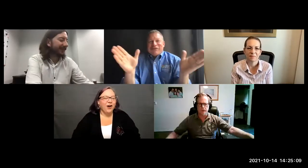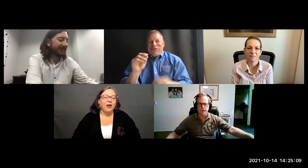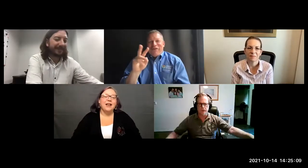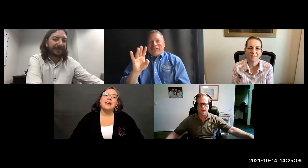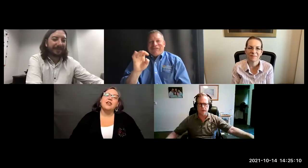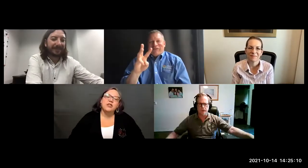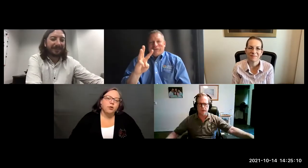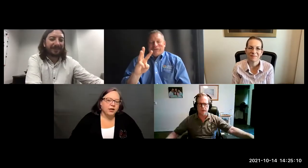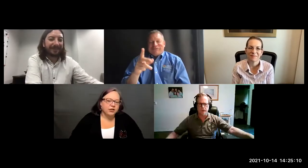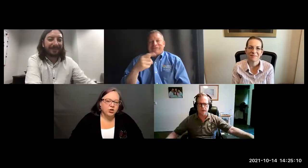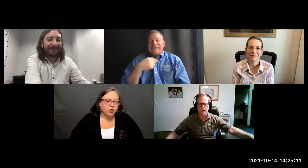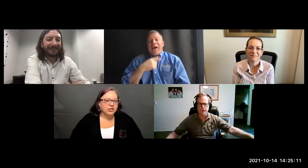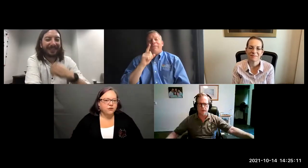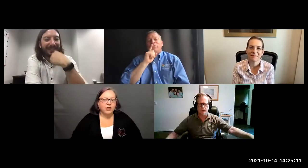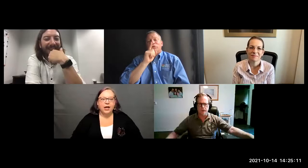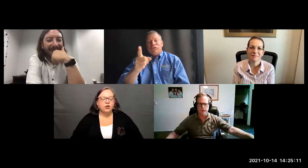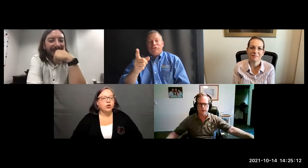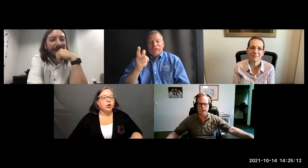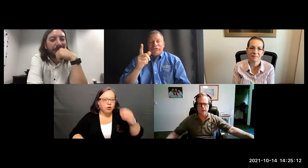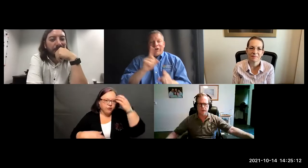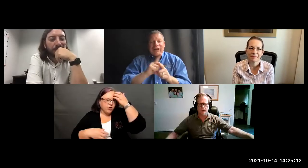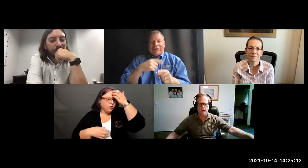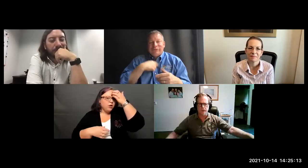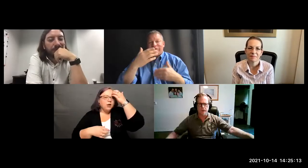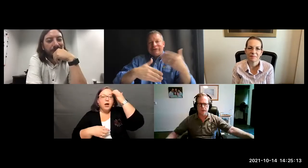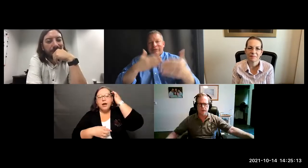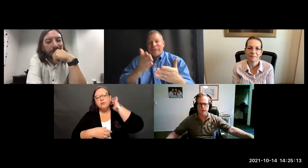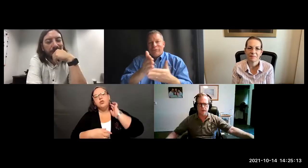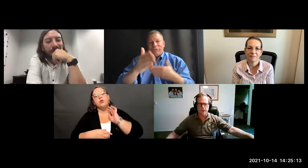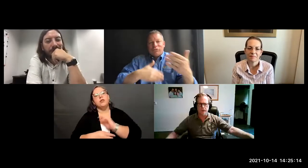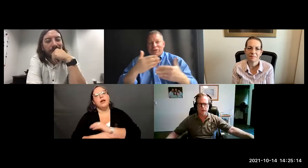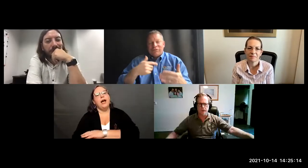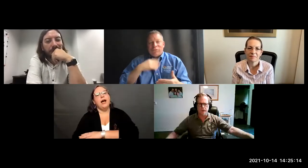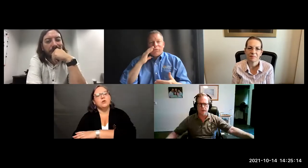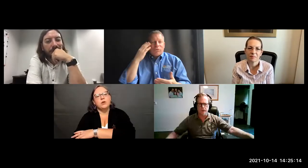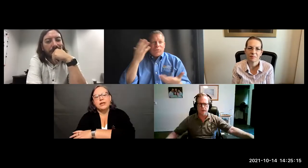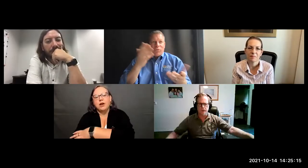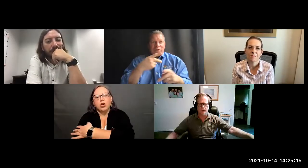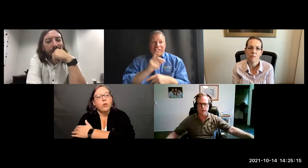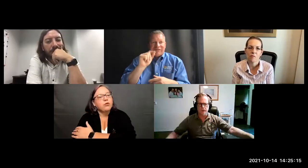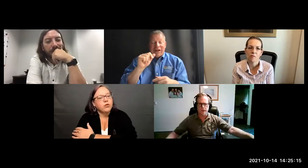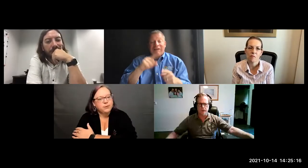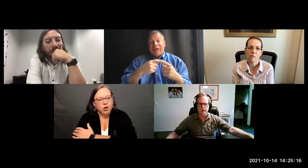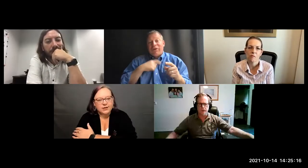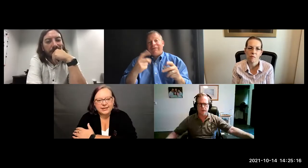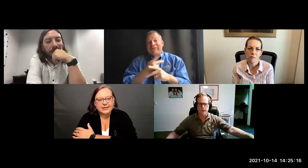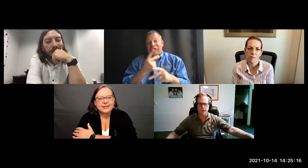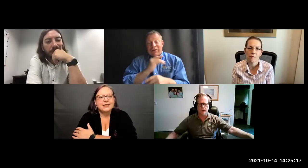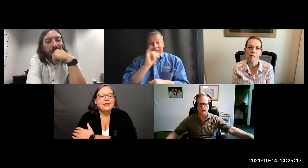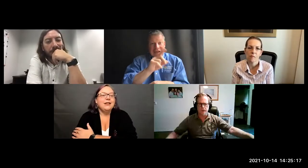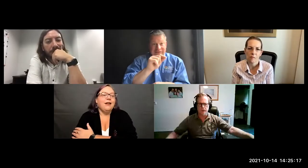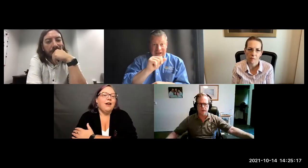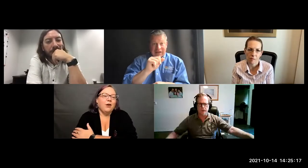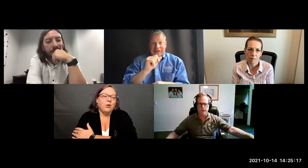Okay, all right. Thank you so much, Ross, for that good overview. I am sure that as we are going through this